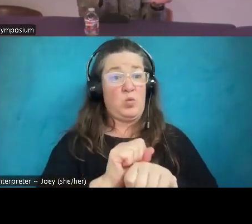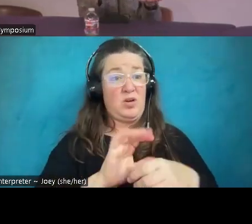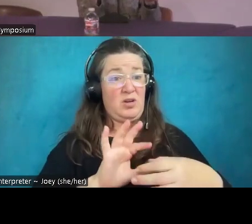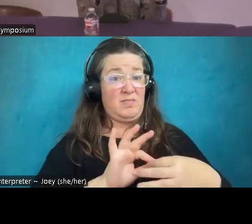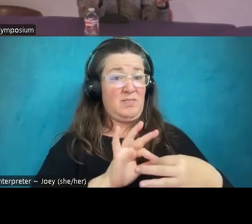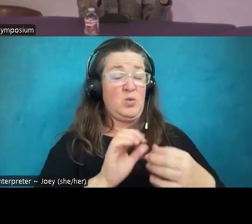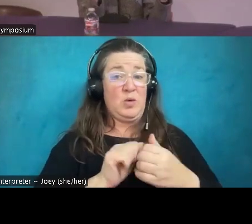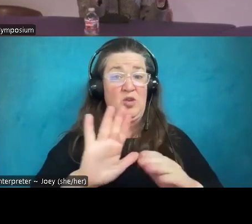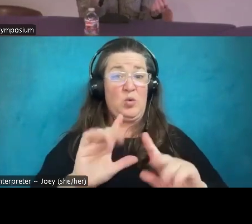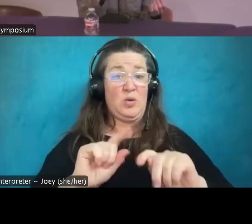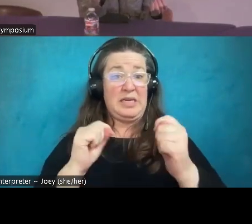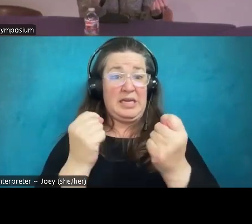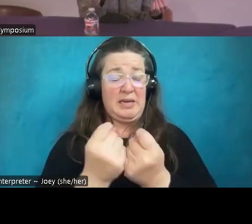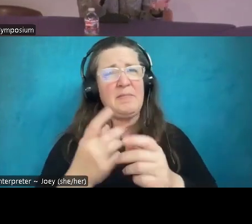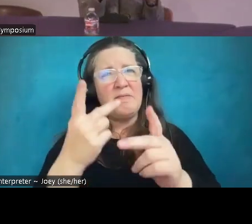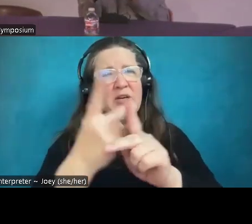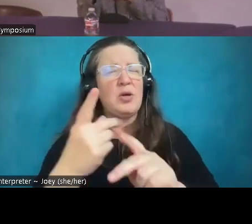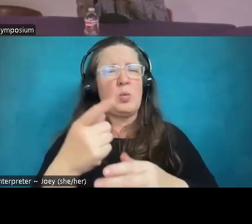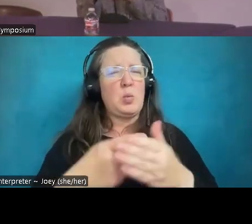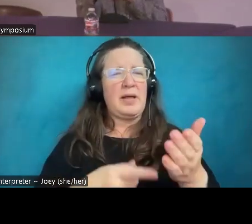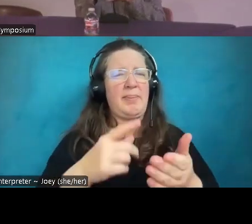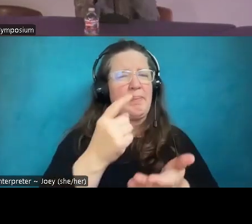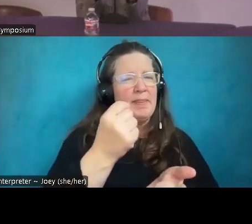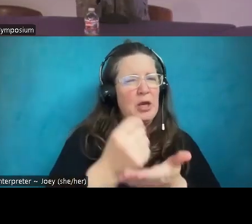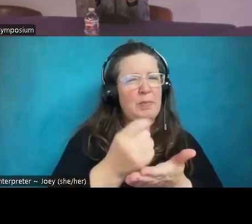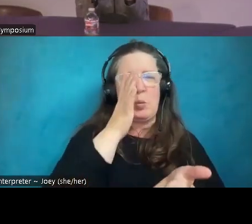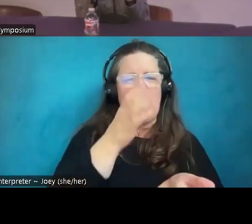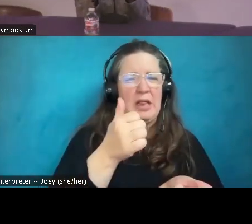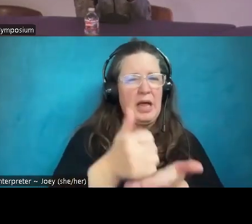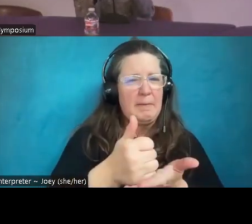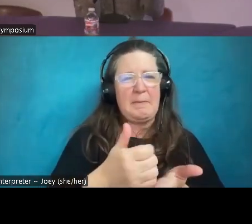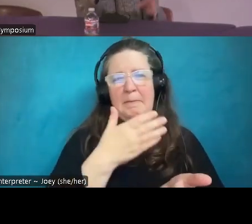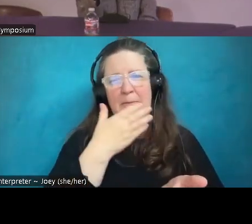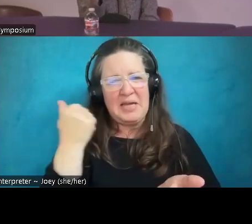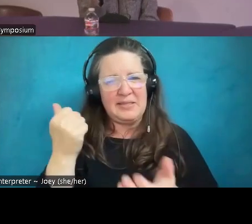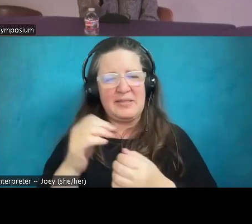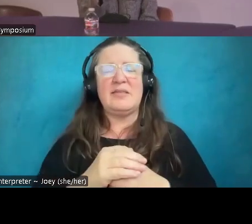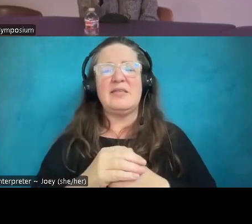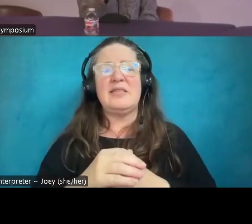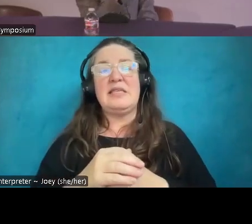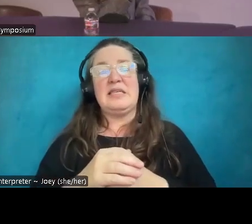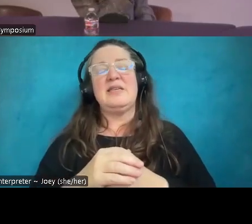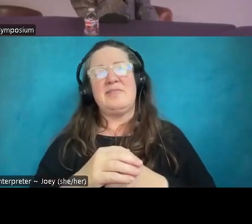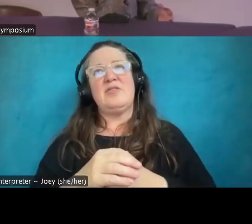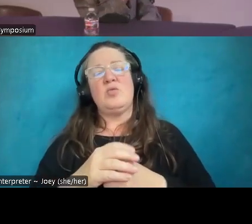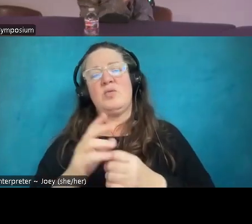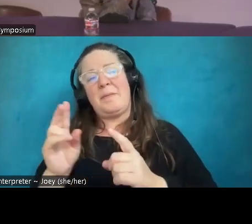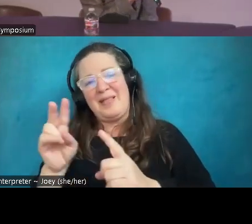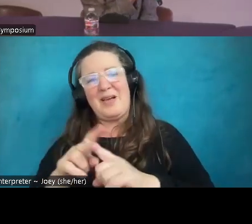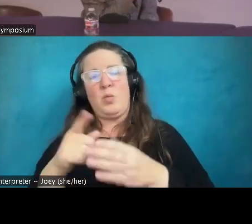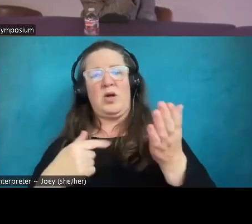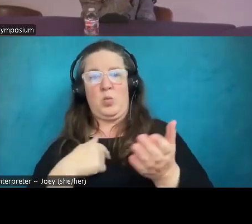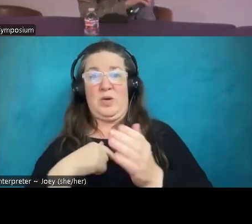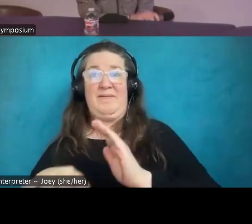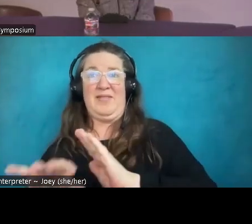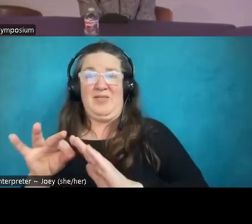really helpful therapies, given what we found, right, from our piece of the pie. So yeah, that's